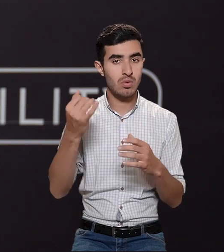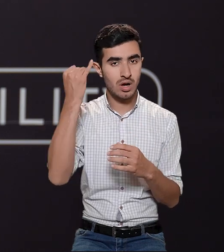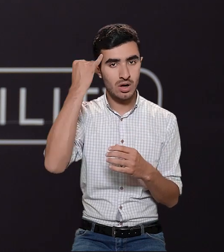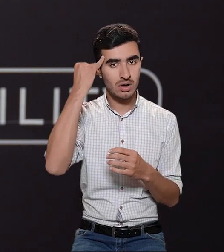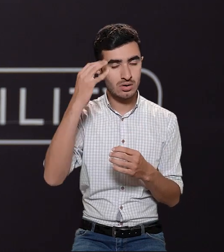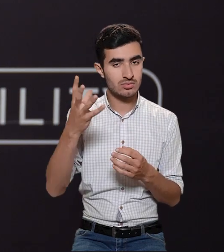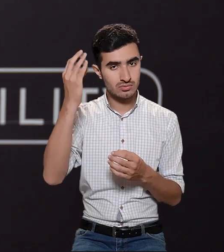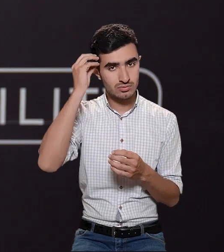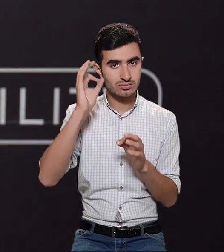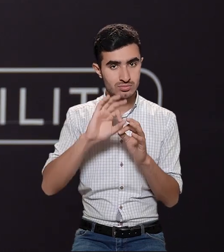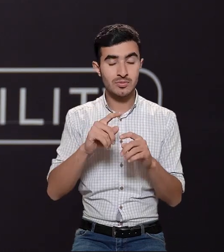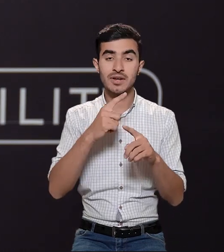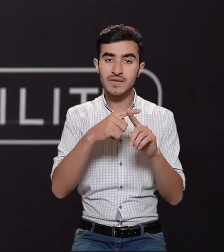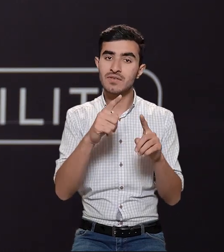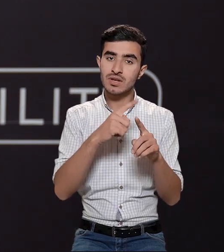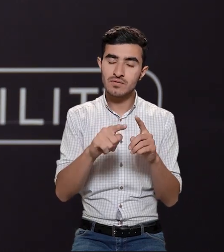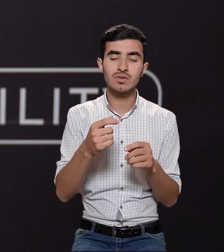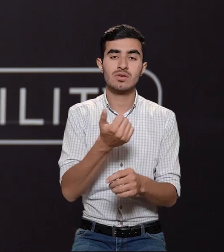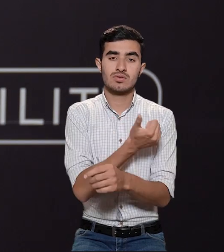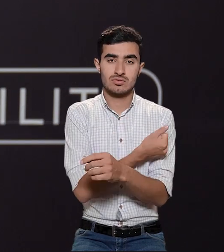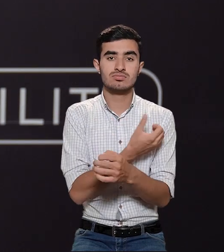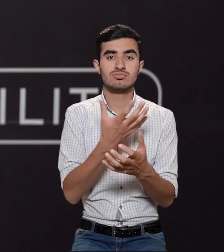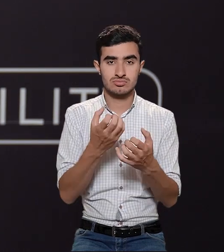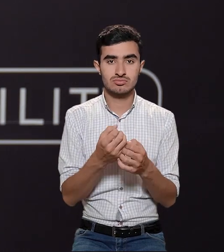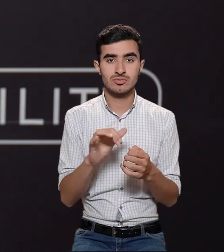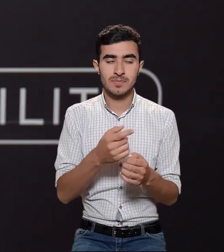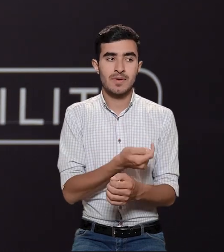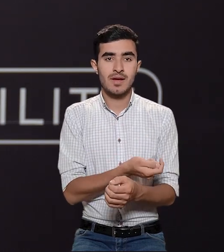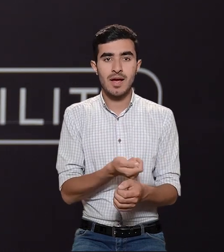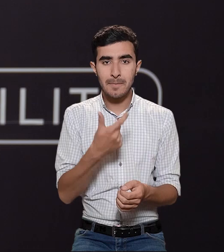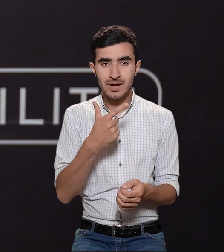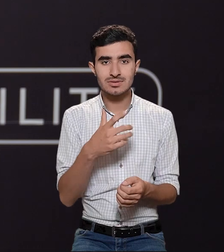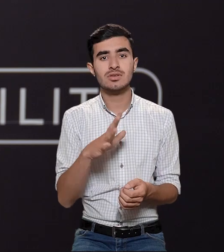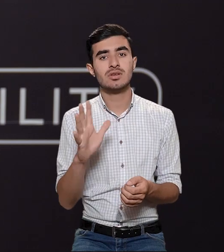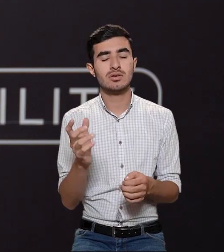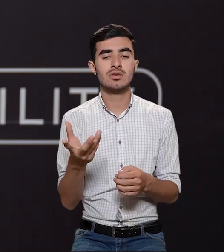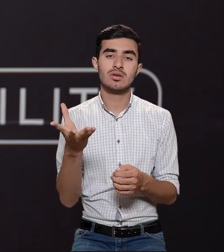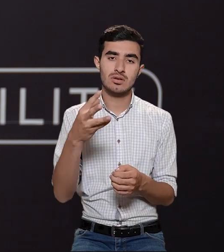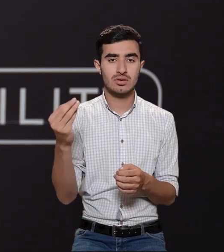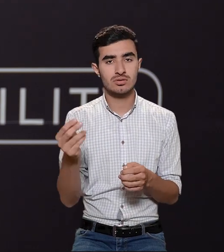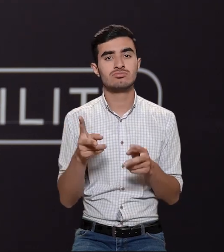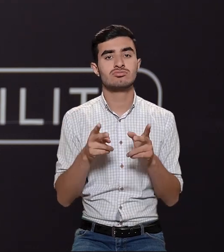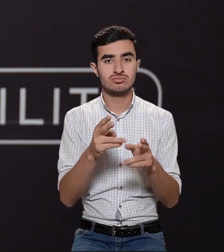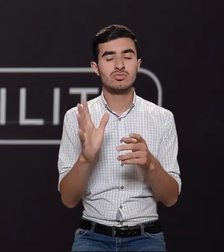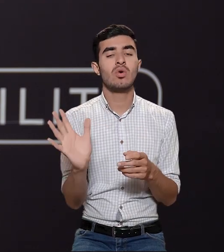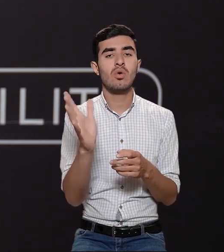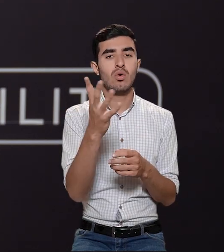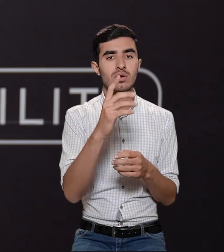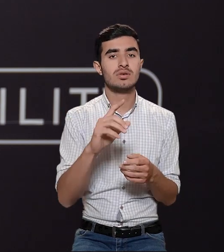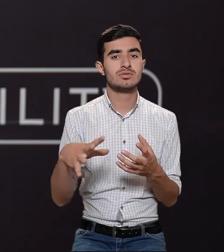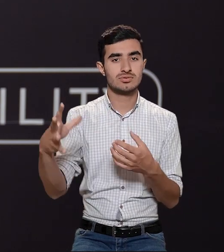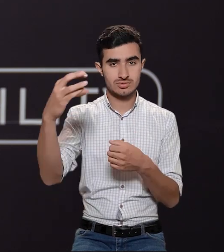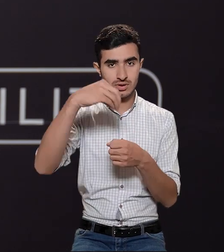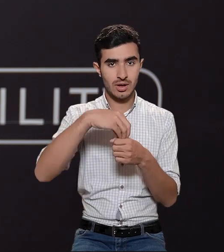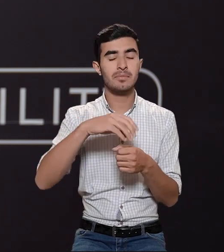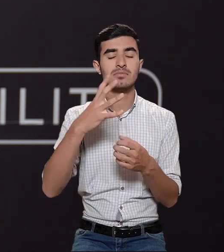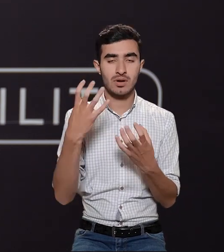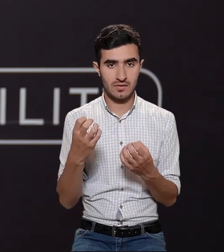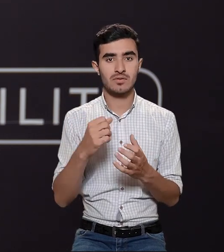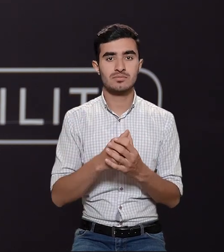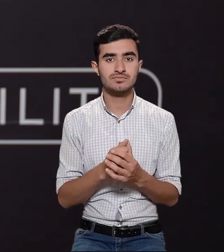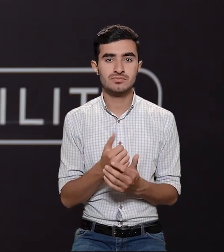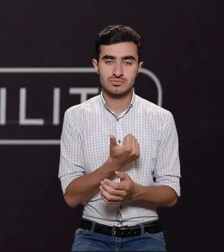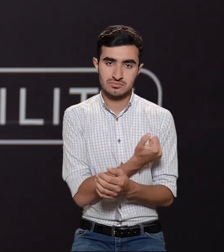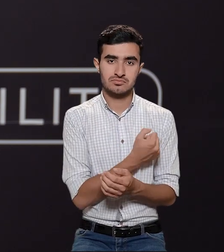of critical care as a separate part of anesthesia, in which people from medicine and surgery and other specialties